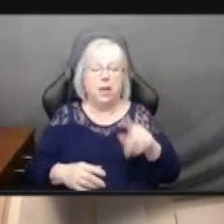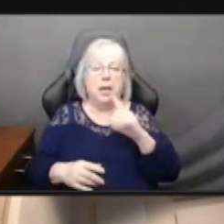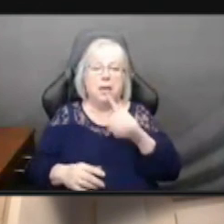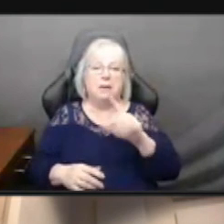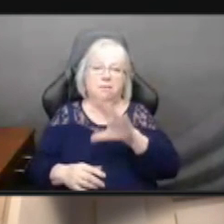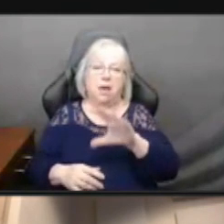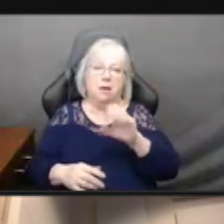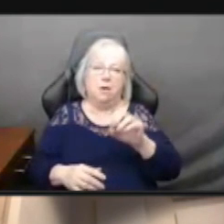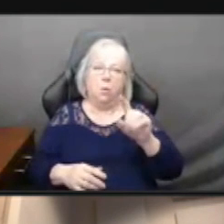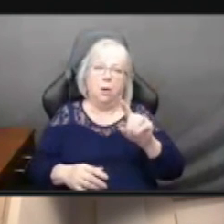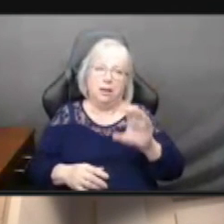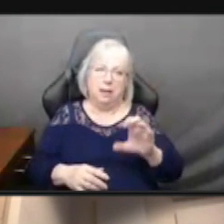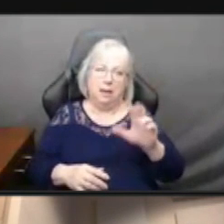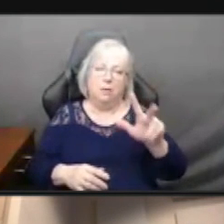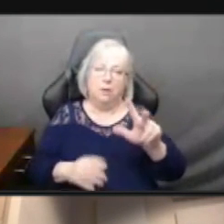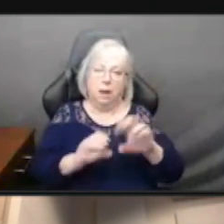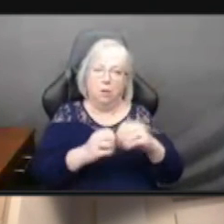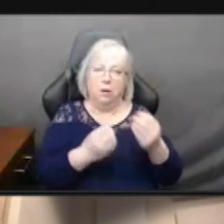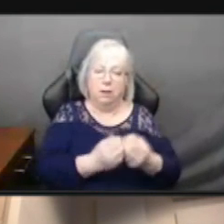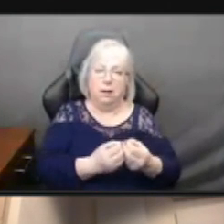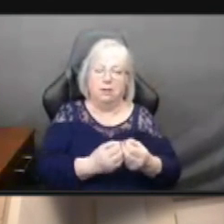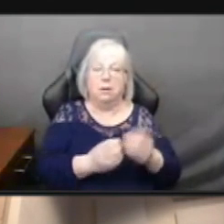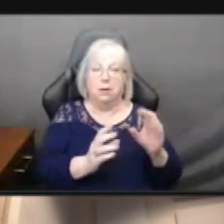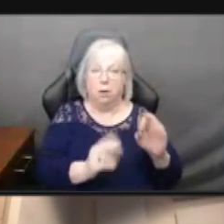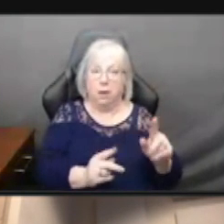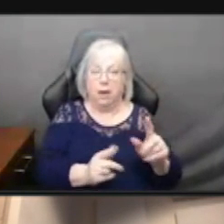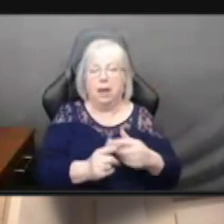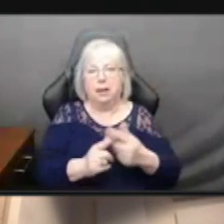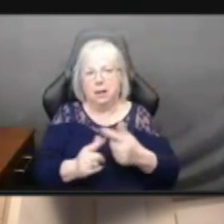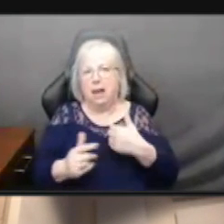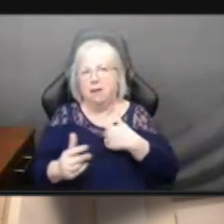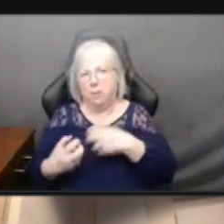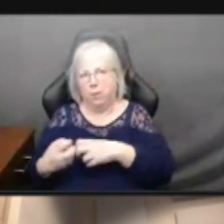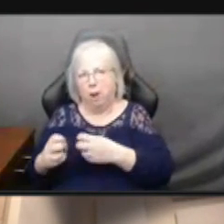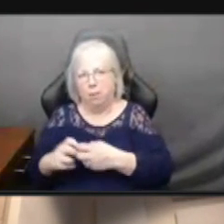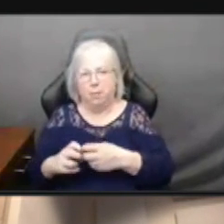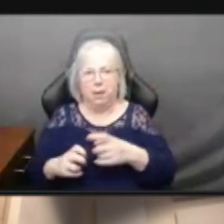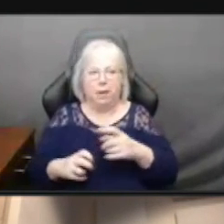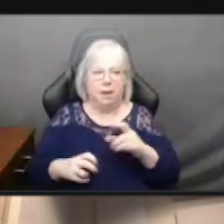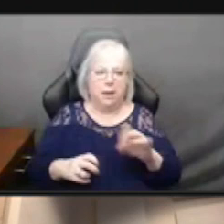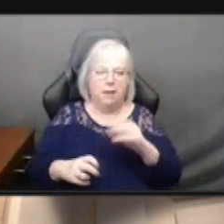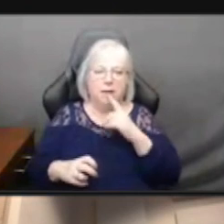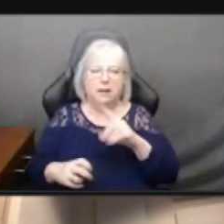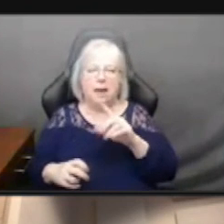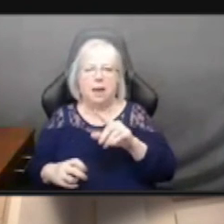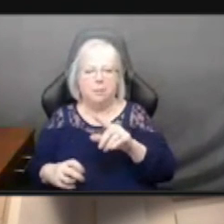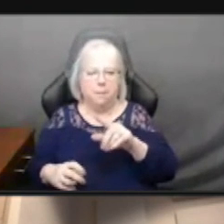501c3, okay, there's a problem. If it's a PAC,